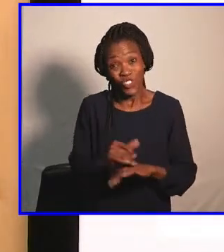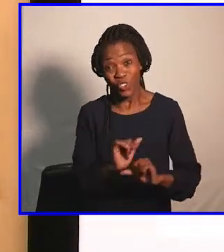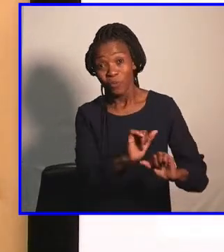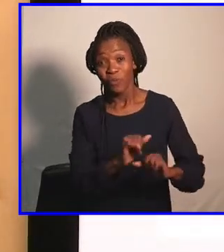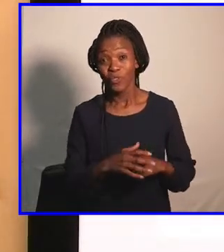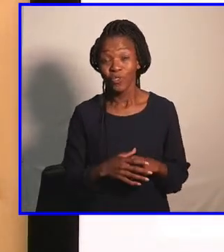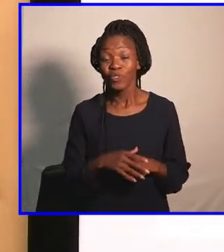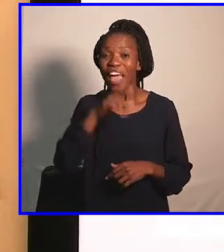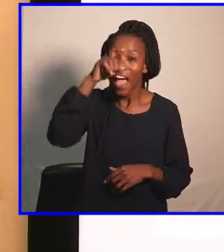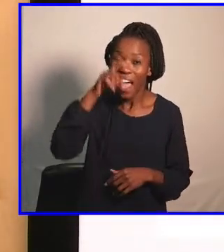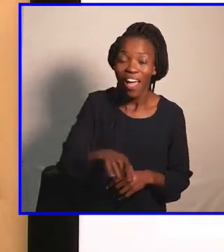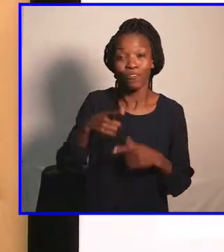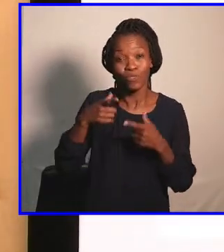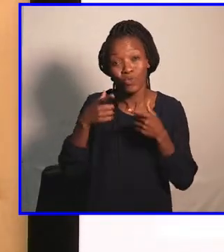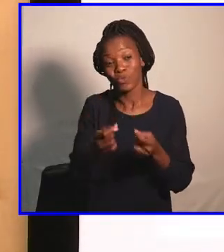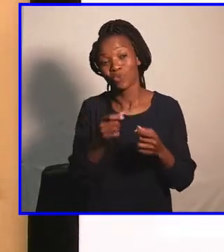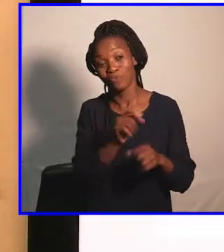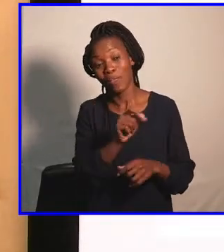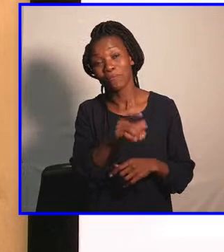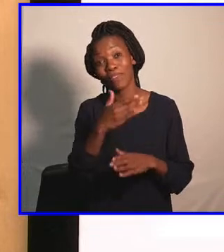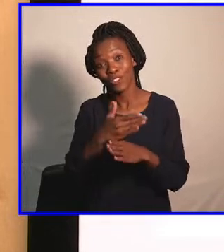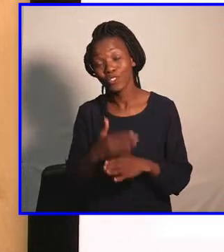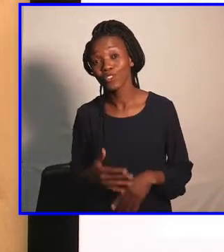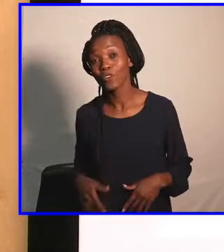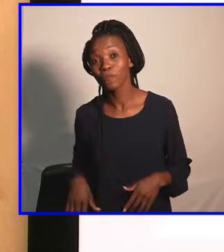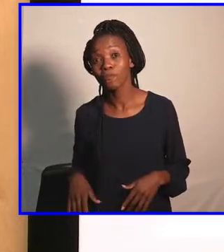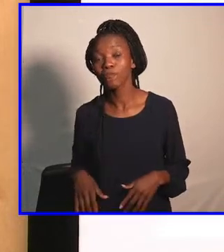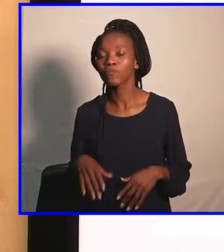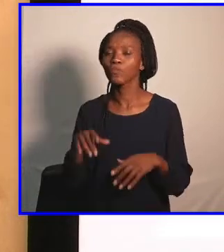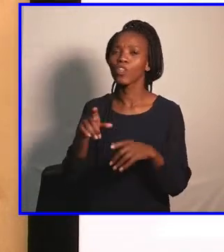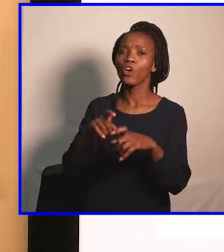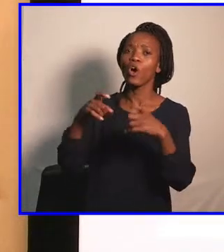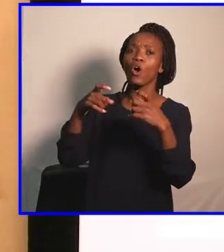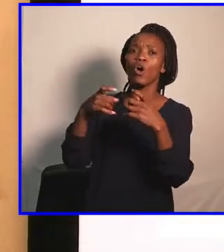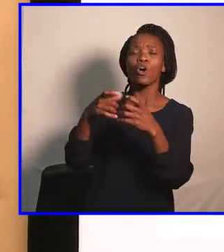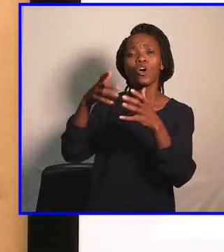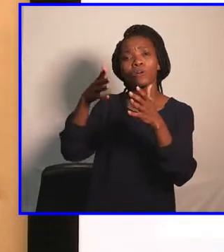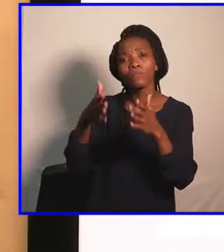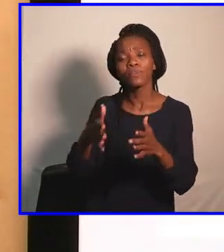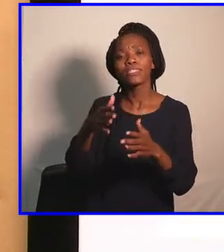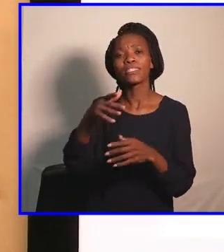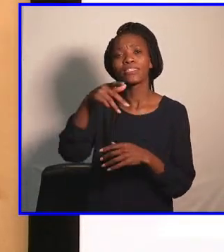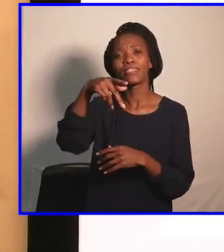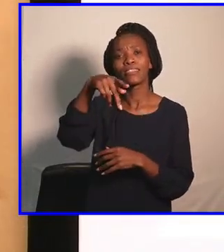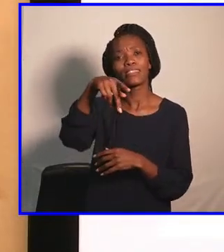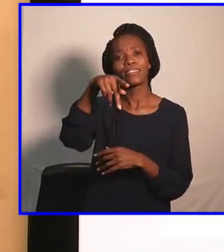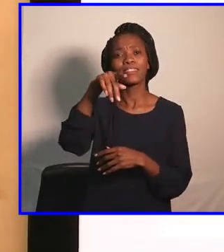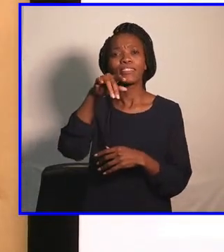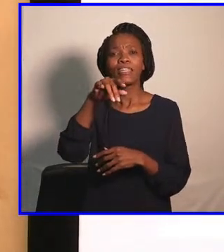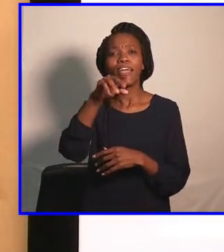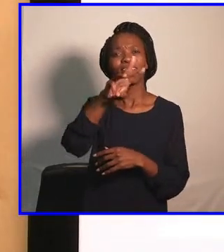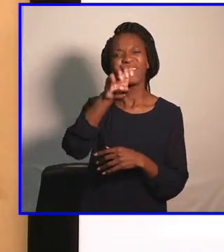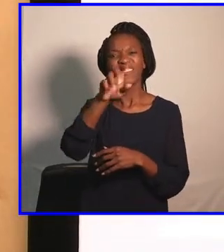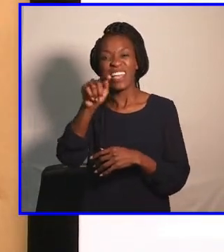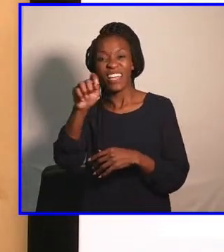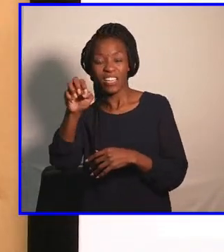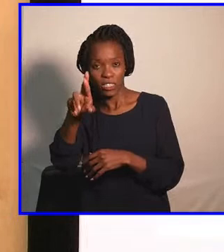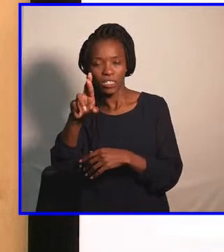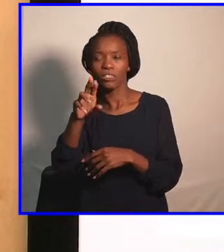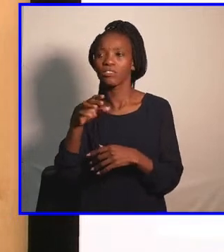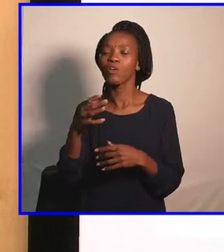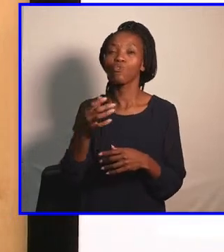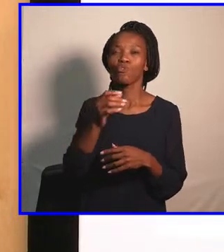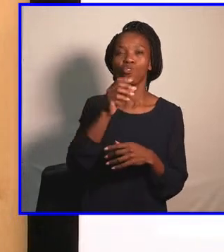has to be done. To you, Commissioner Kisvetter, and to more than 12,500 SARS